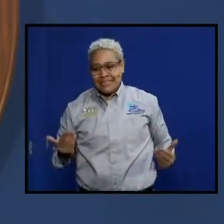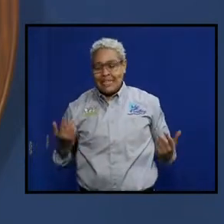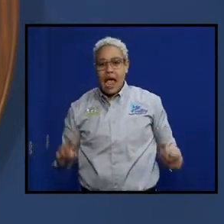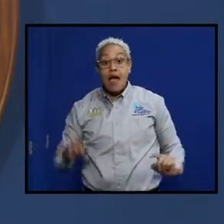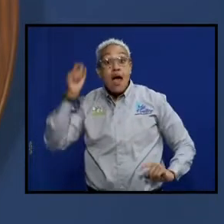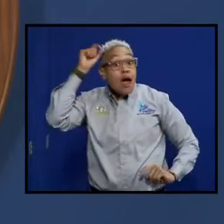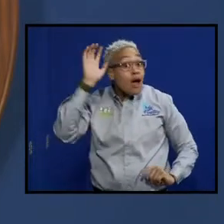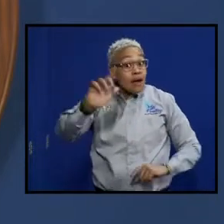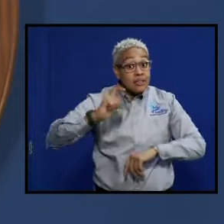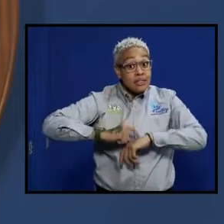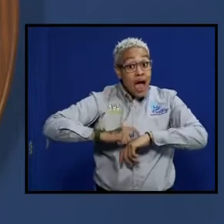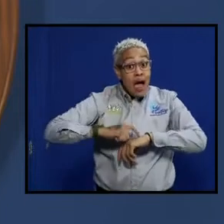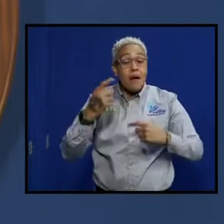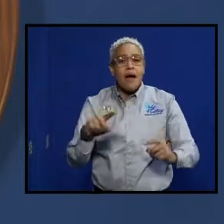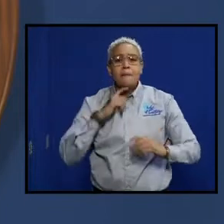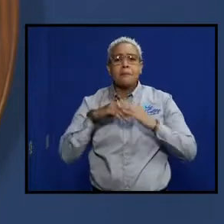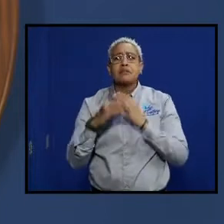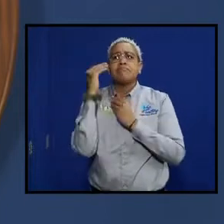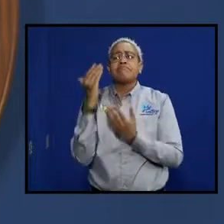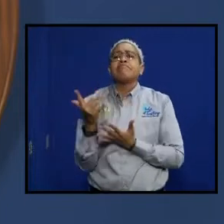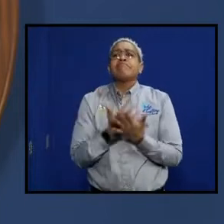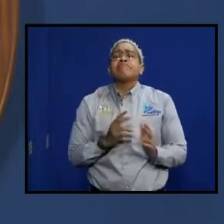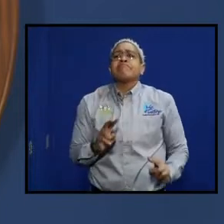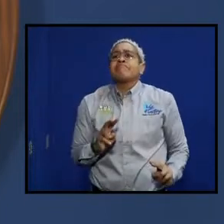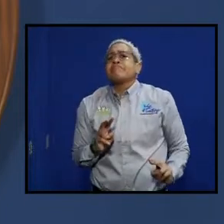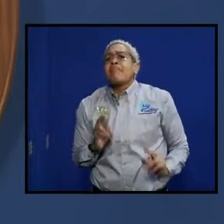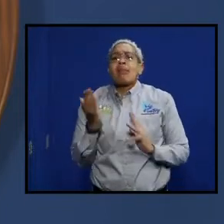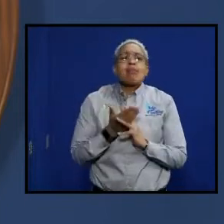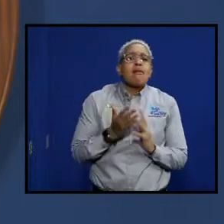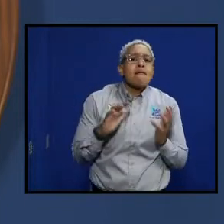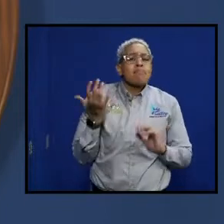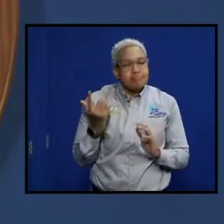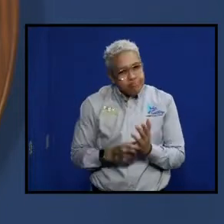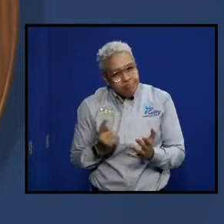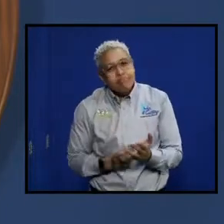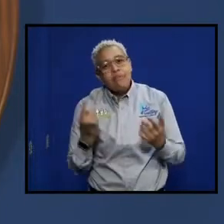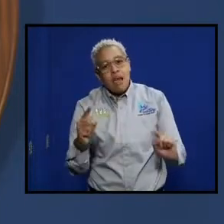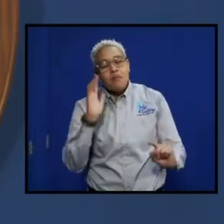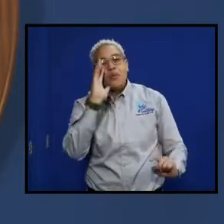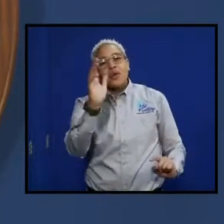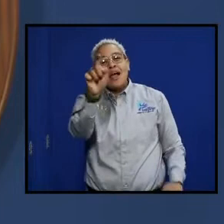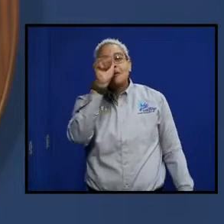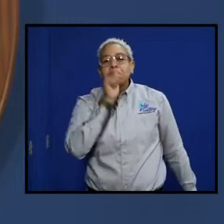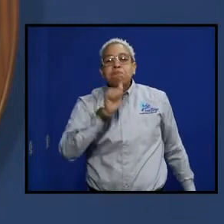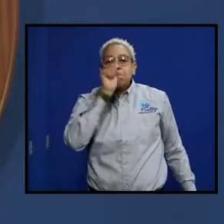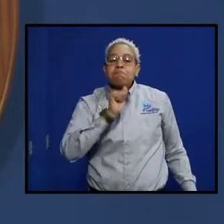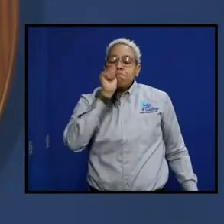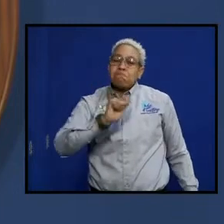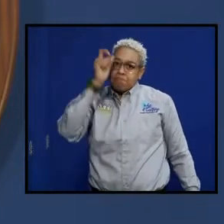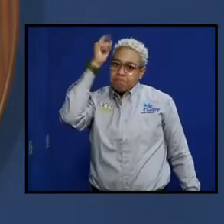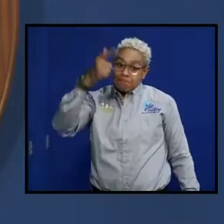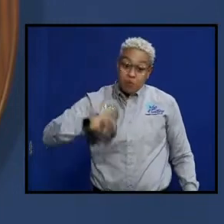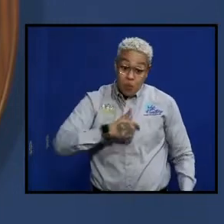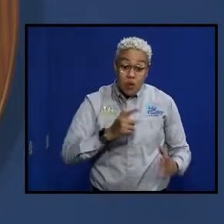based on intelligence, disruptions are unavoidable. We ask for your patience and understanding as we collectively respond to the violence in these